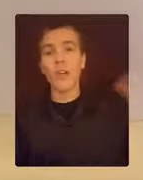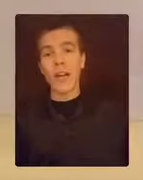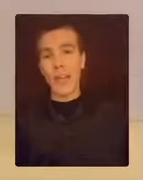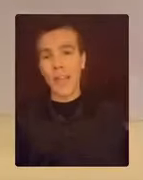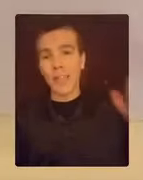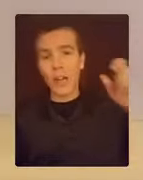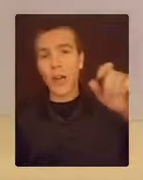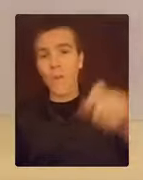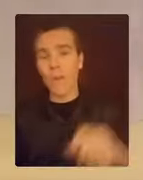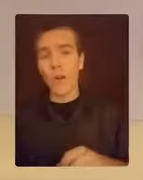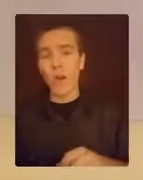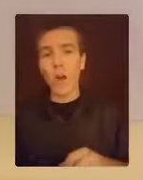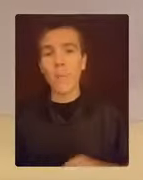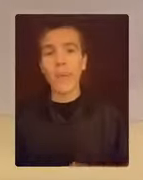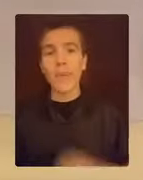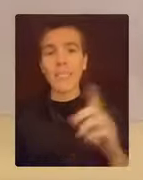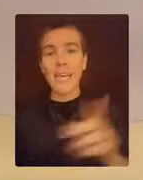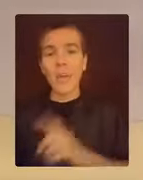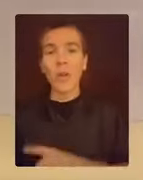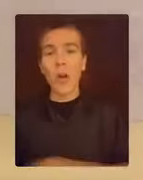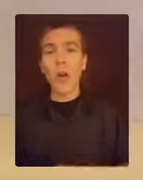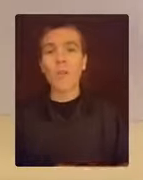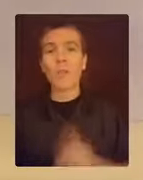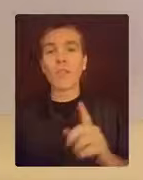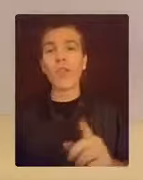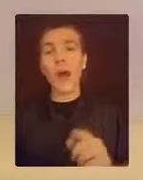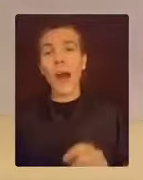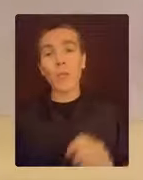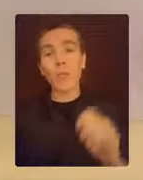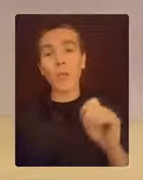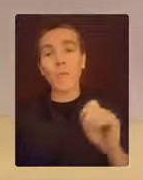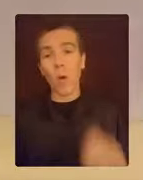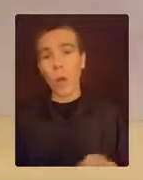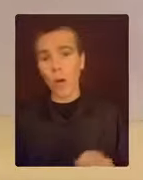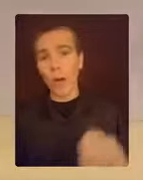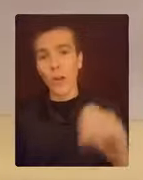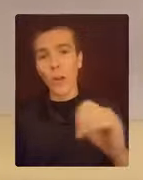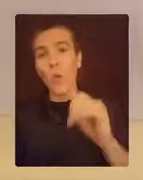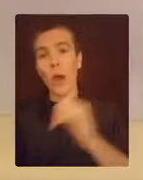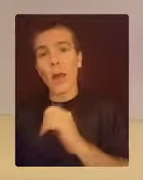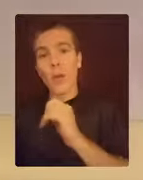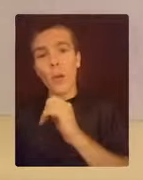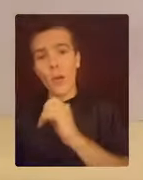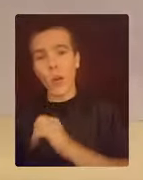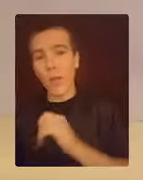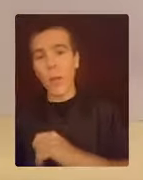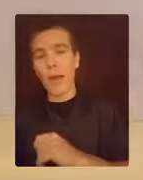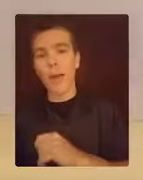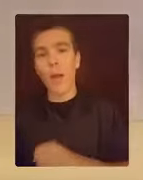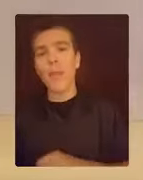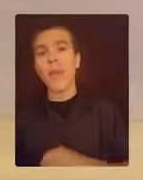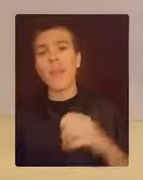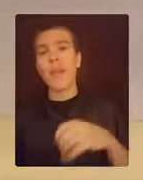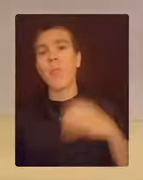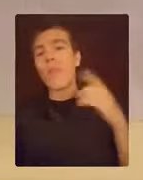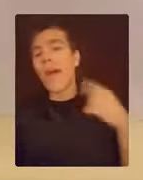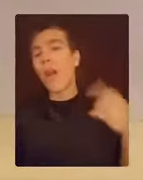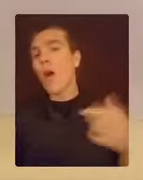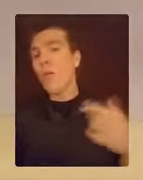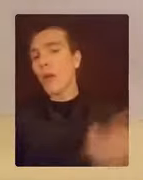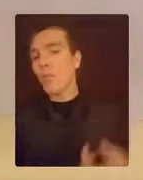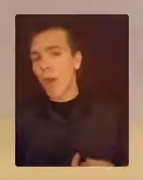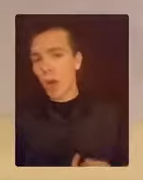over and turn off your alarm. Set your alarm for 2 hours before you would normally wake up. Then, when